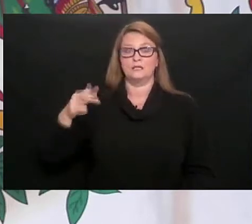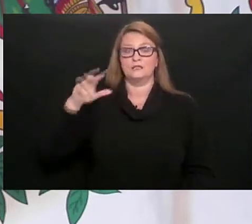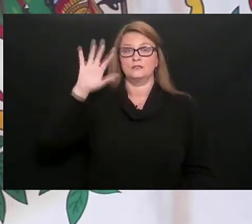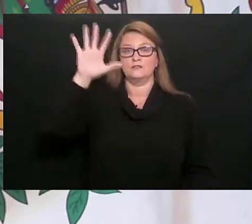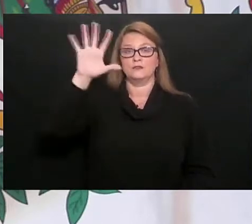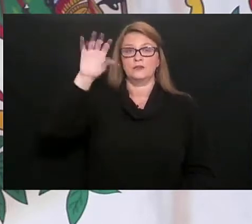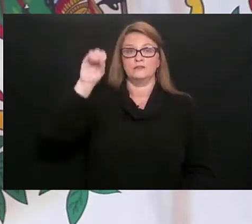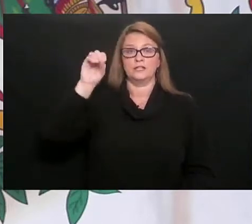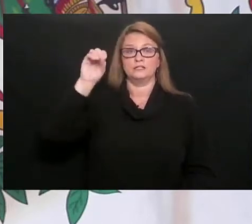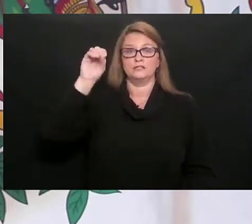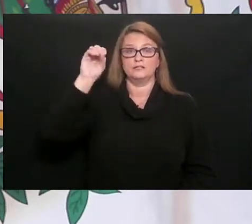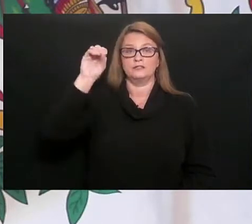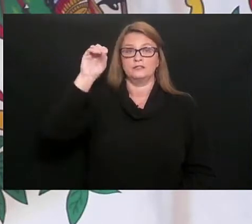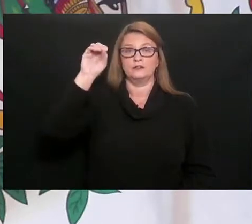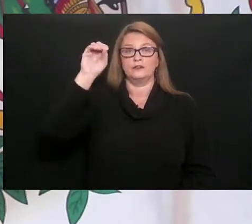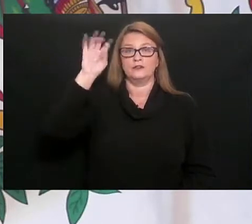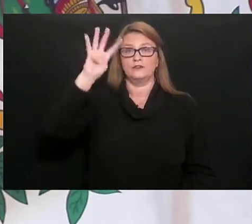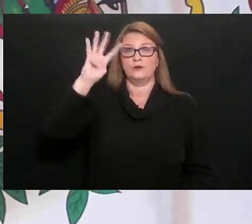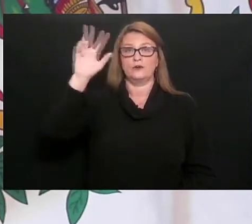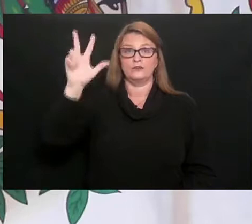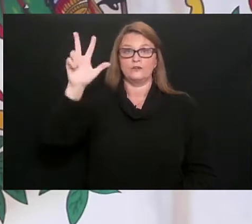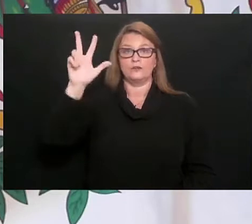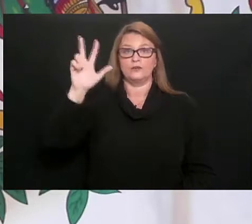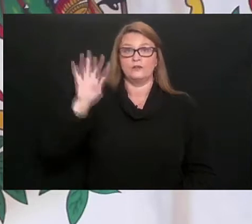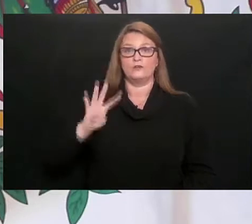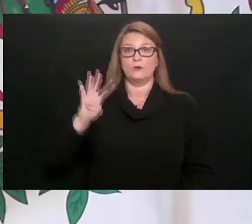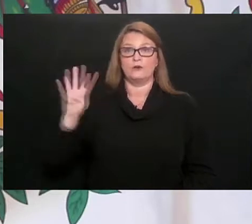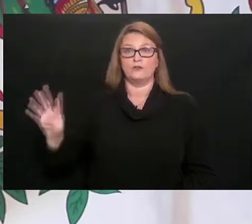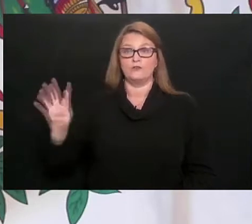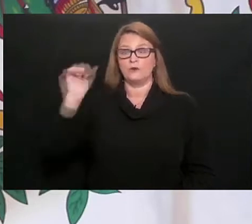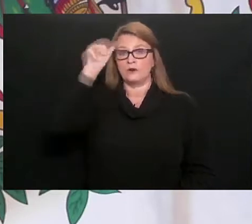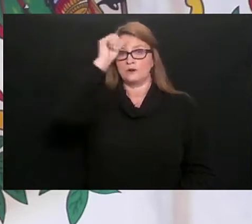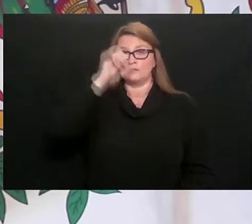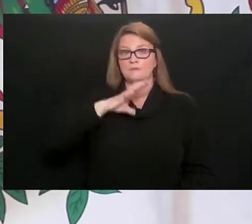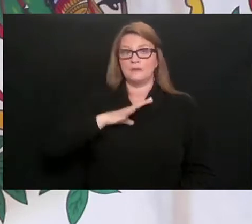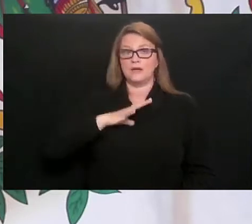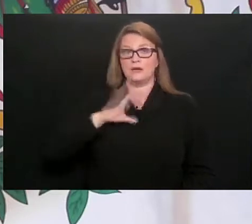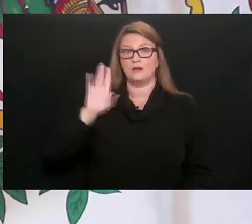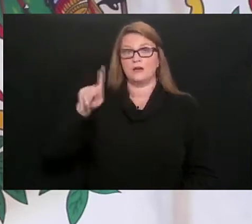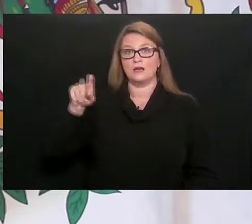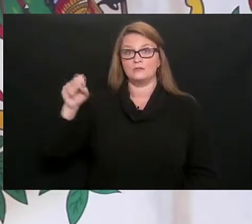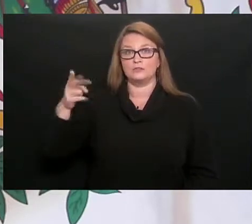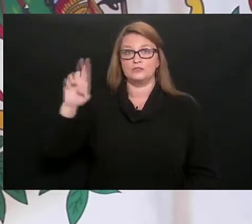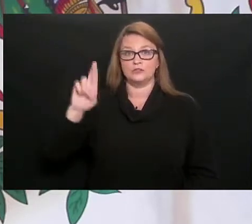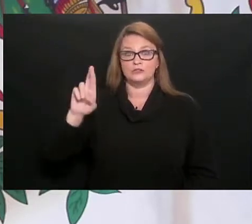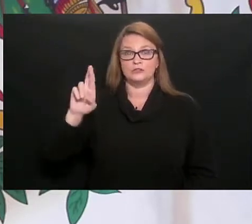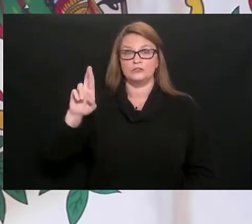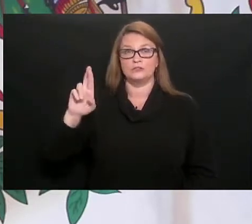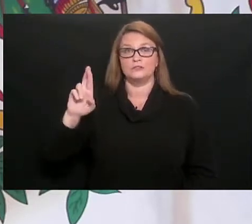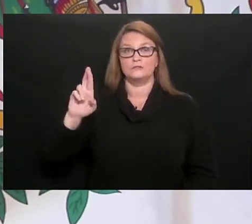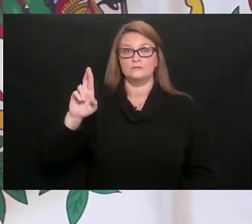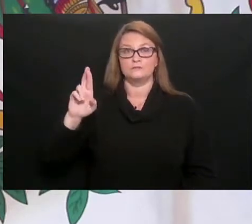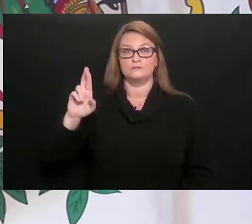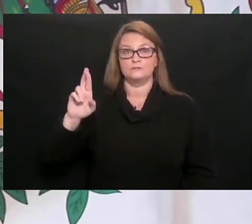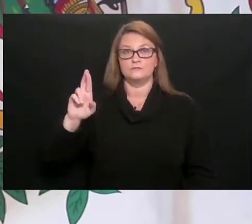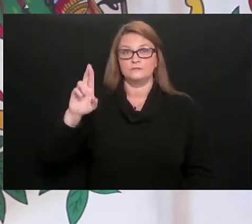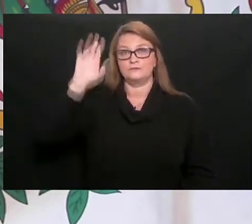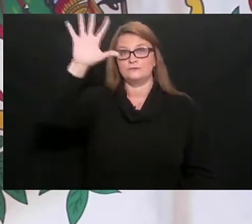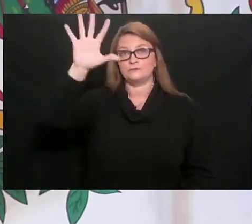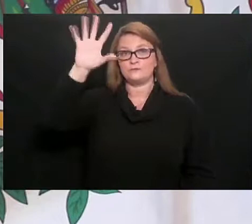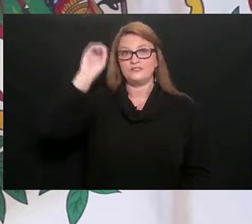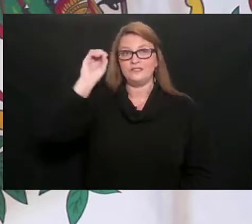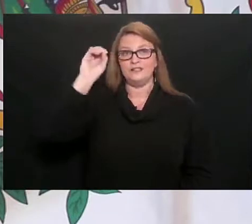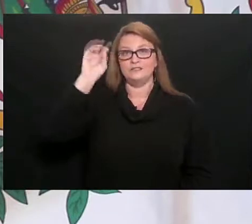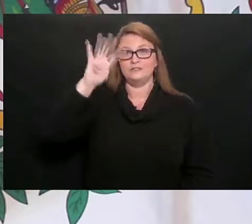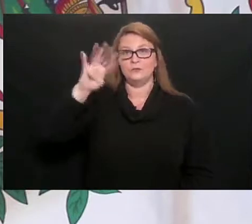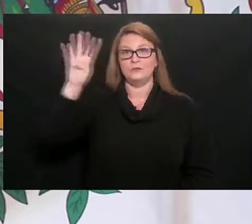The 5,043rd death, a 44-year-old male from Upshur County. The